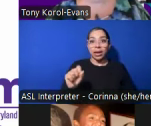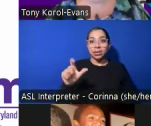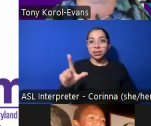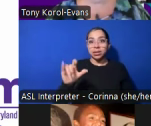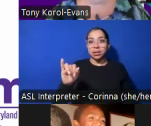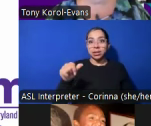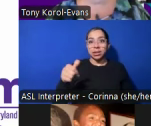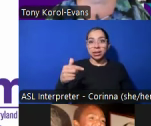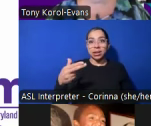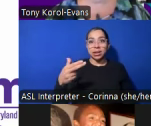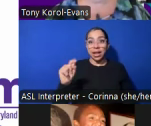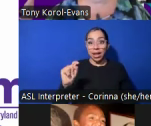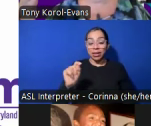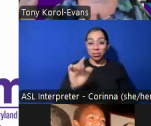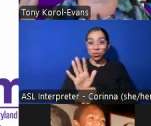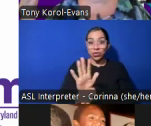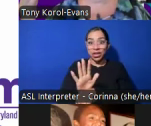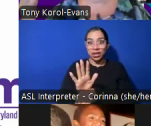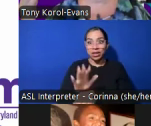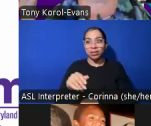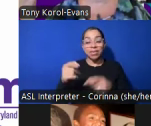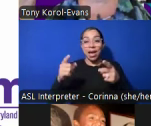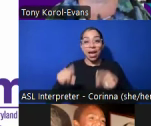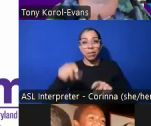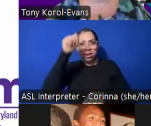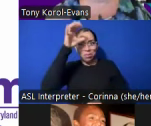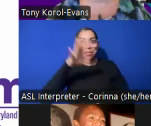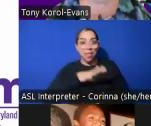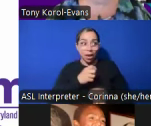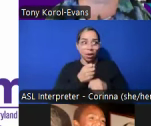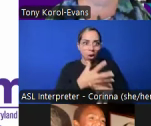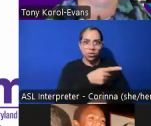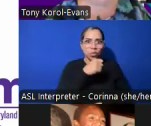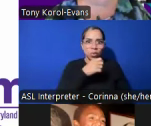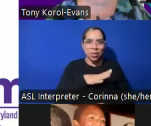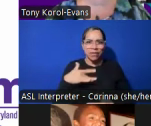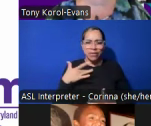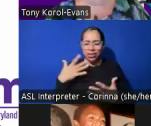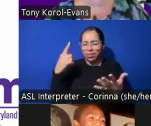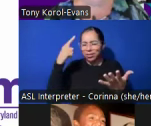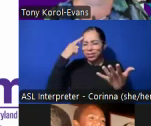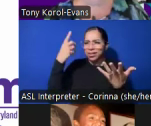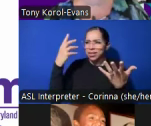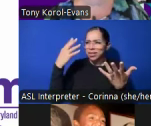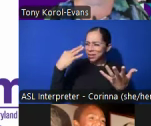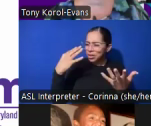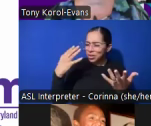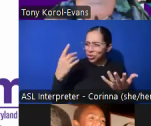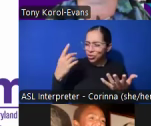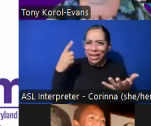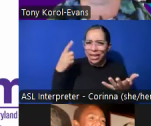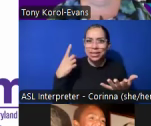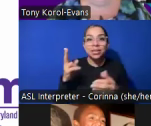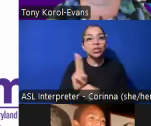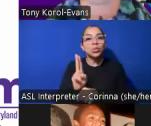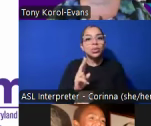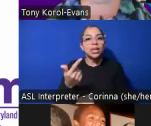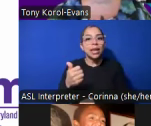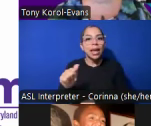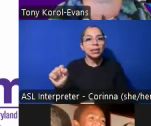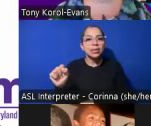she was going crazy by using the gas lights that were there, turning them off and